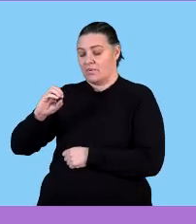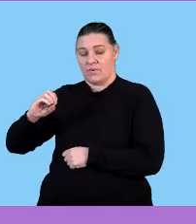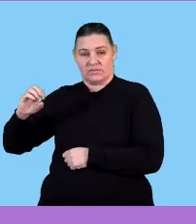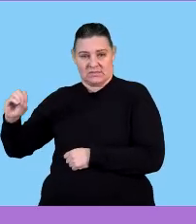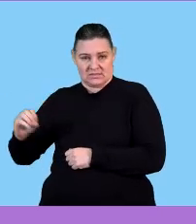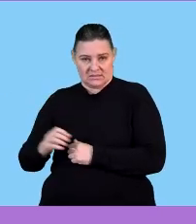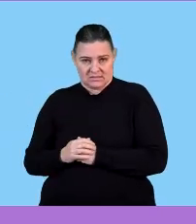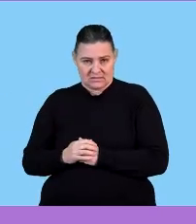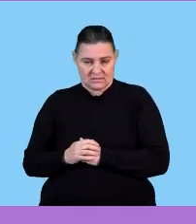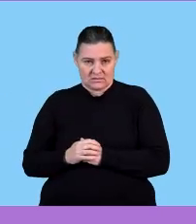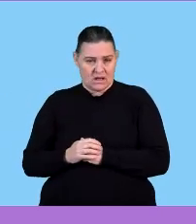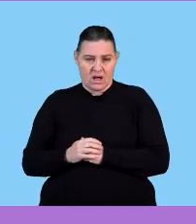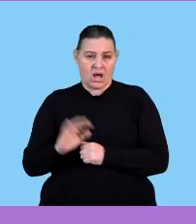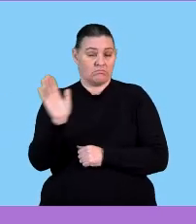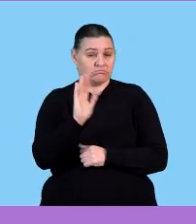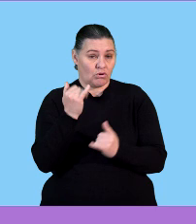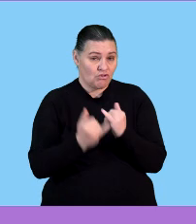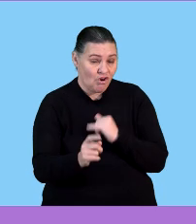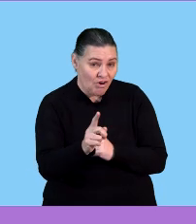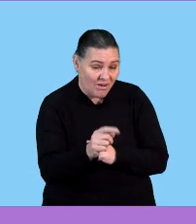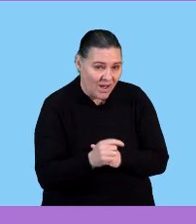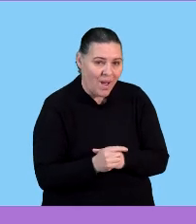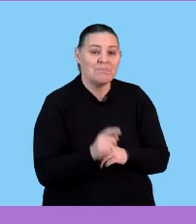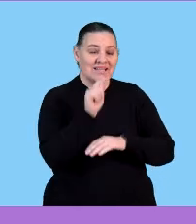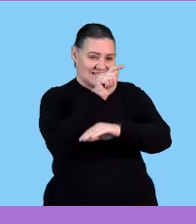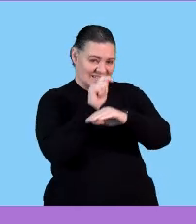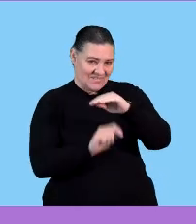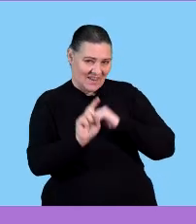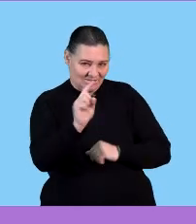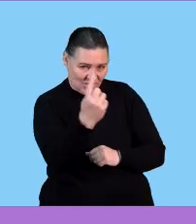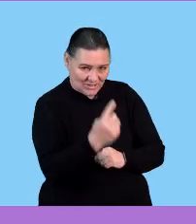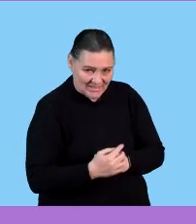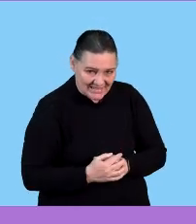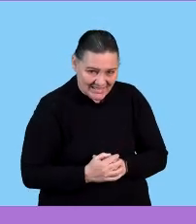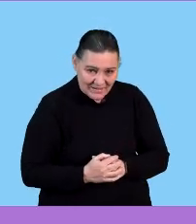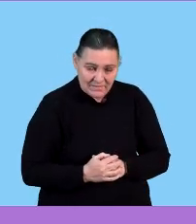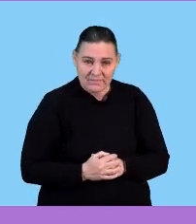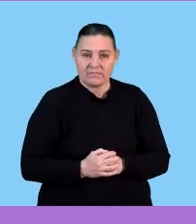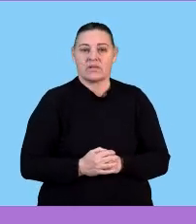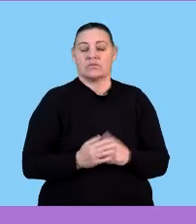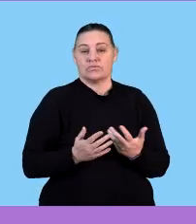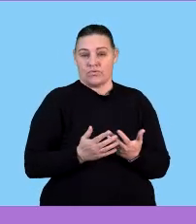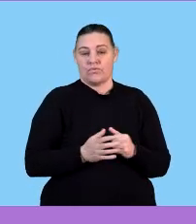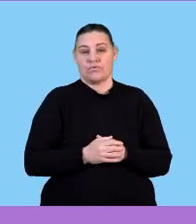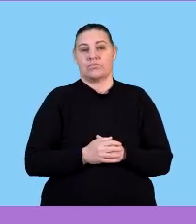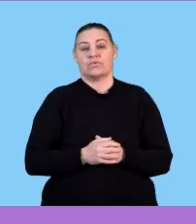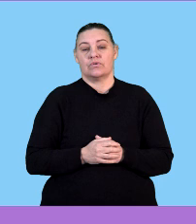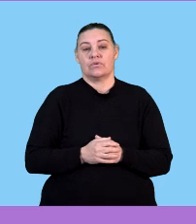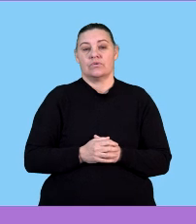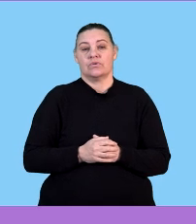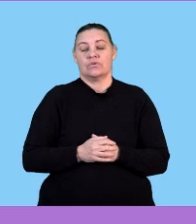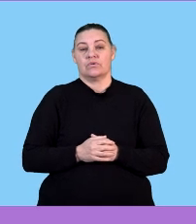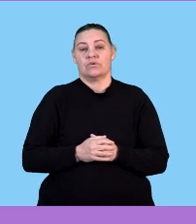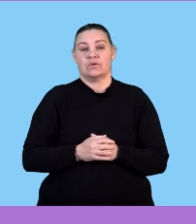start with division. And why is it division? Because these two numbers above each other, we would divide. And the